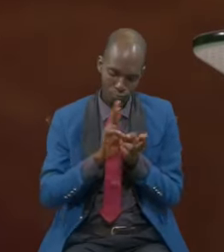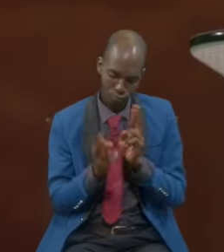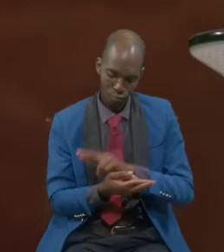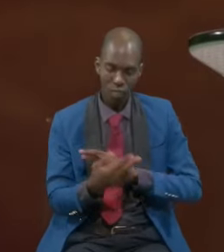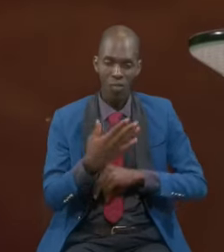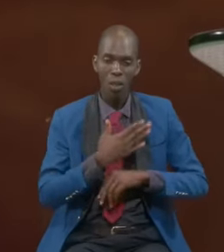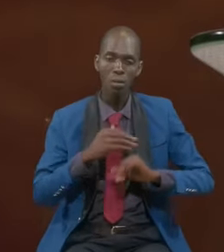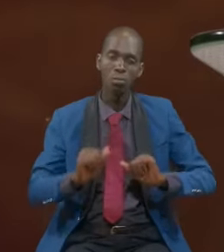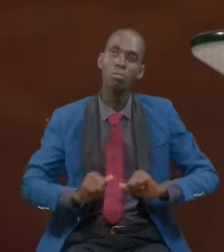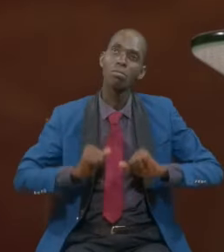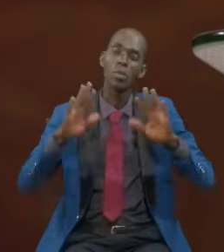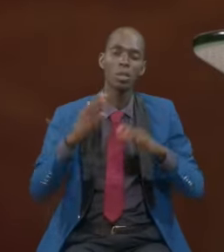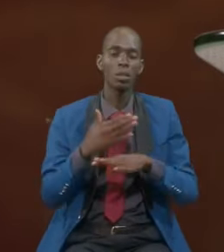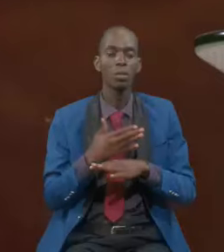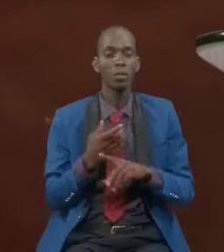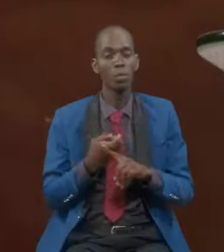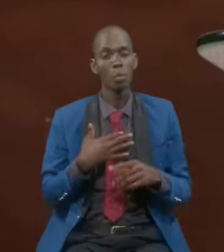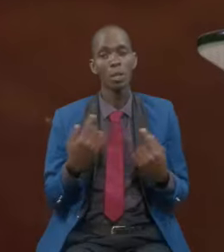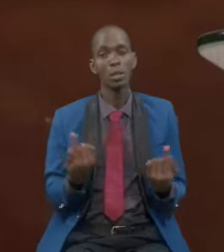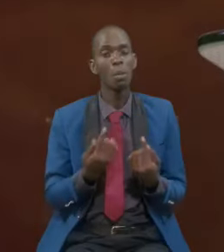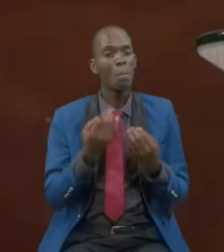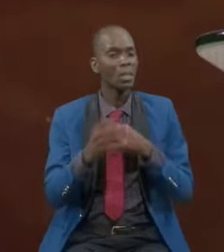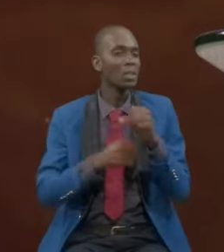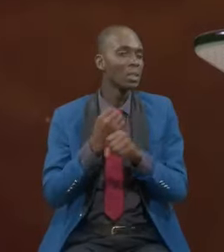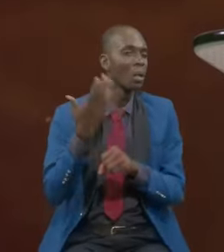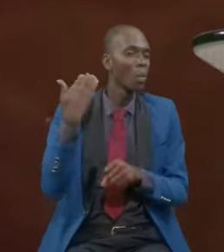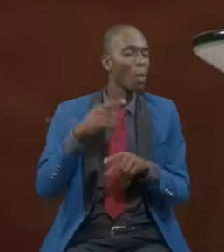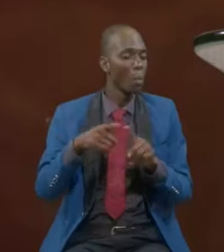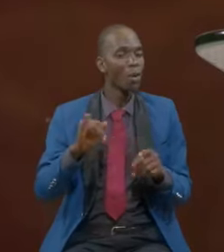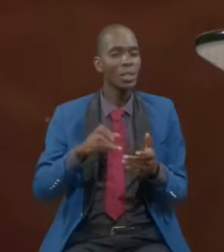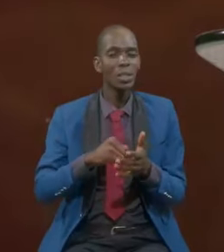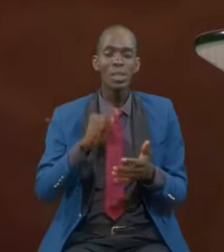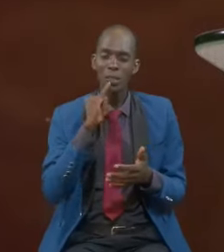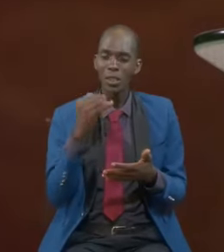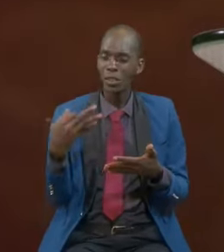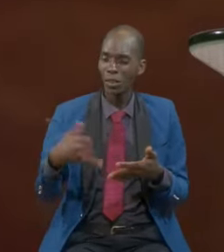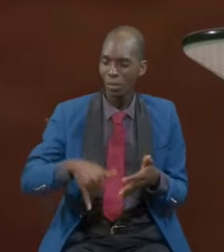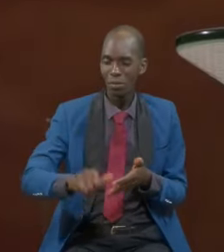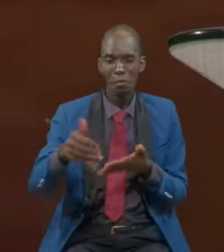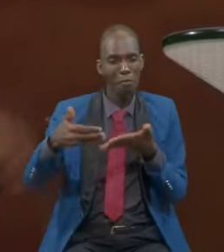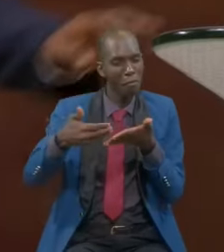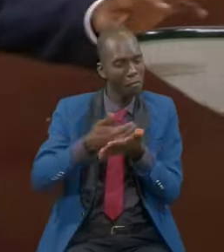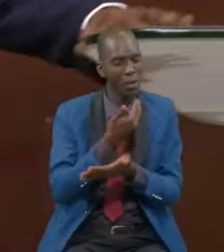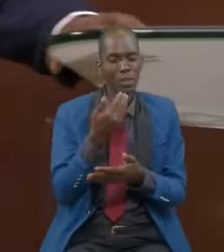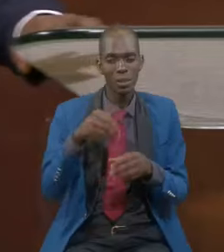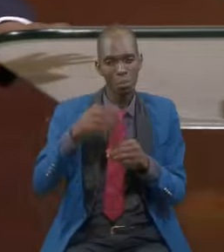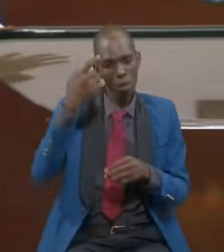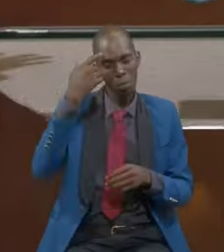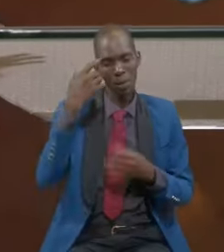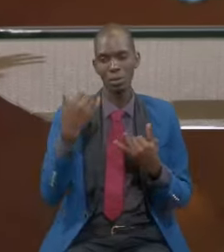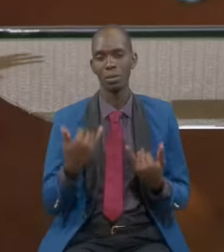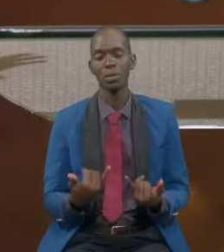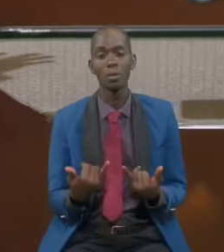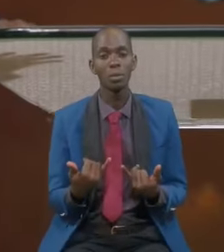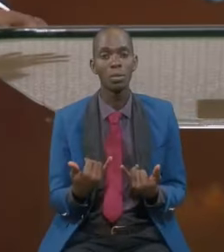away from my sin many years ago, but it's still as real as if it happened today.